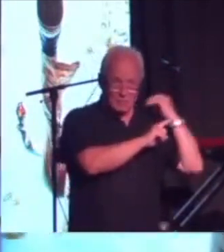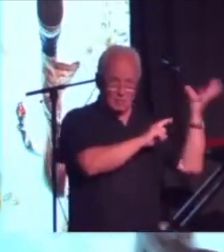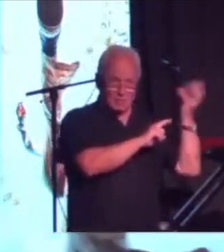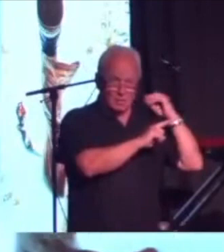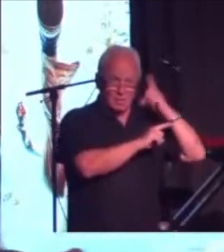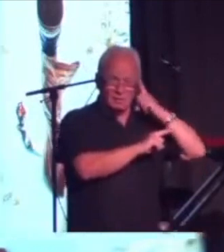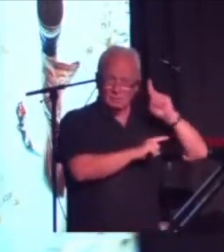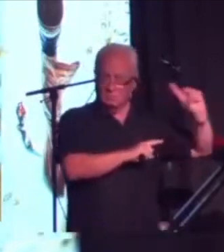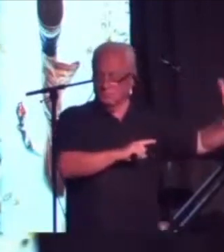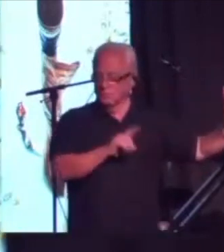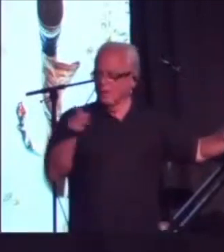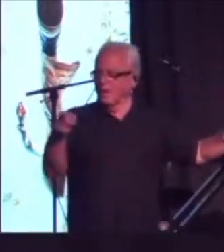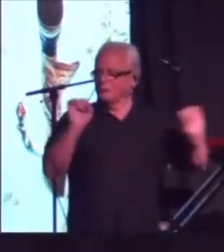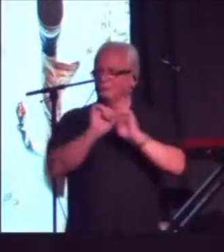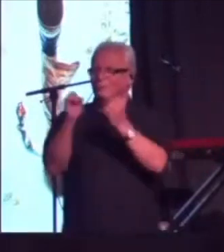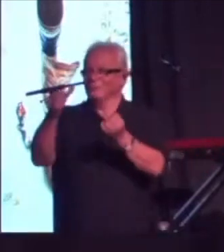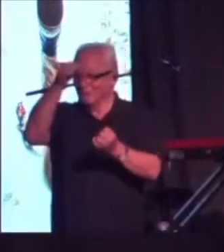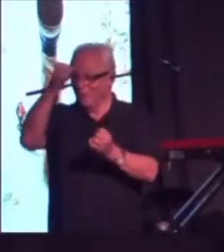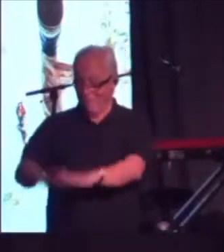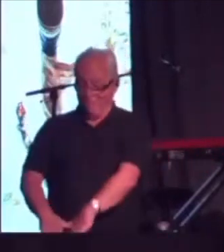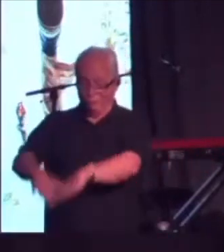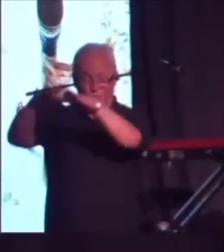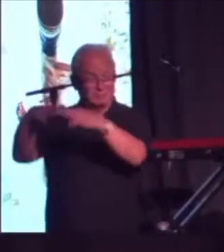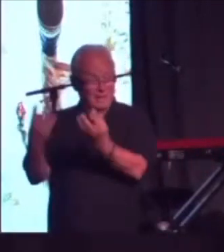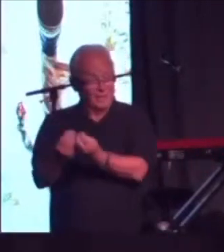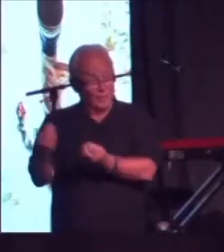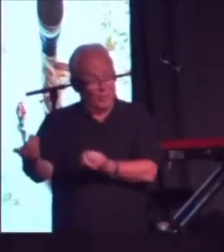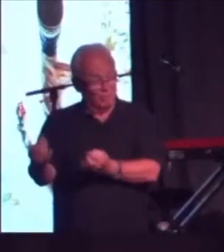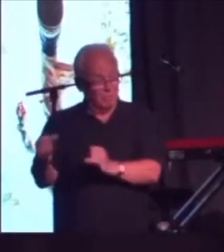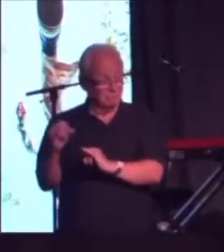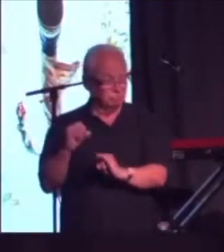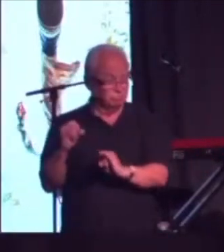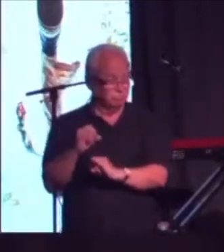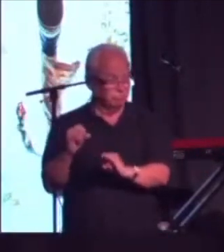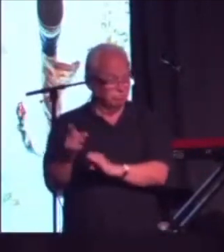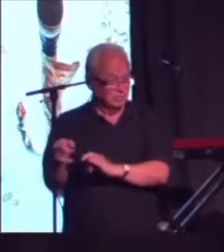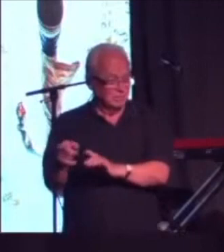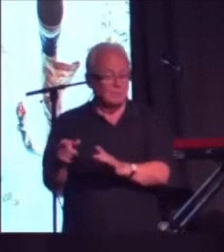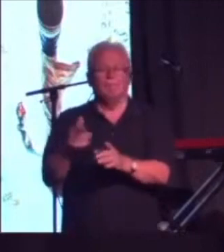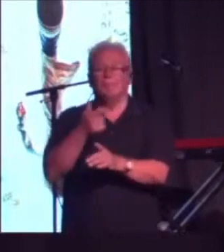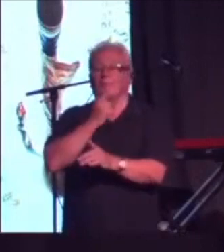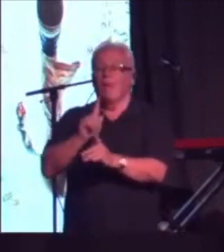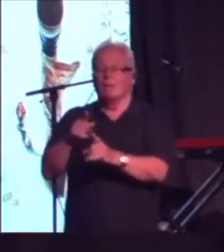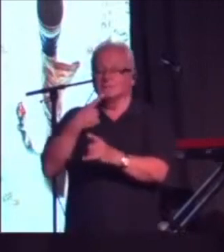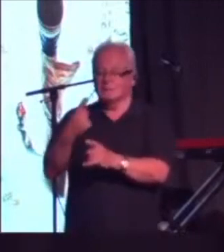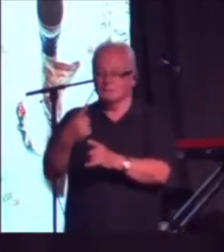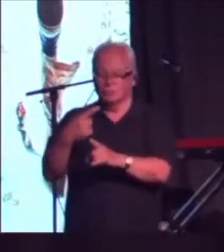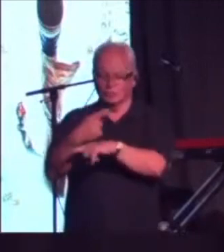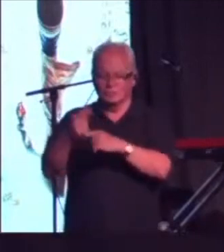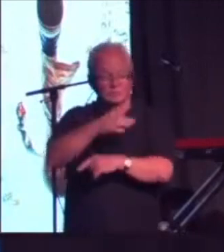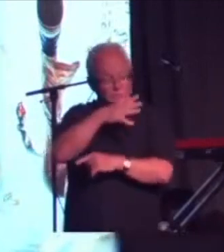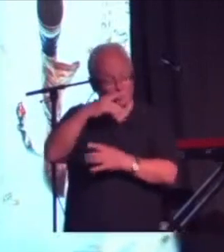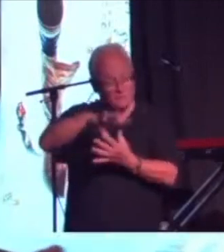knew or he'd known since he was young, friends he'd grown up with. And so I said last time, when we were talking about the fruit of